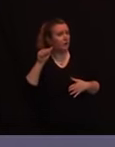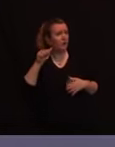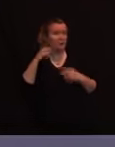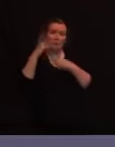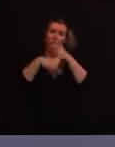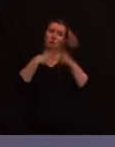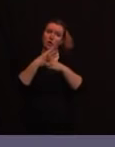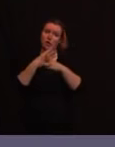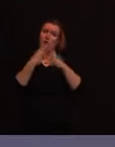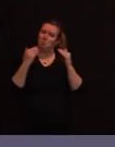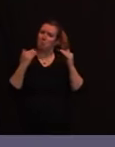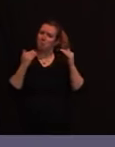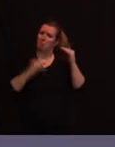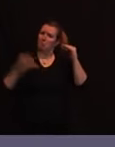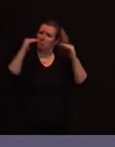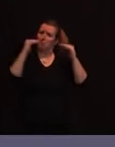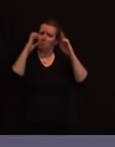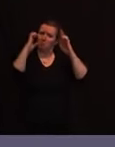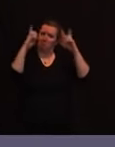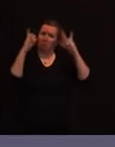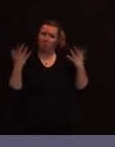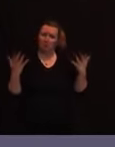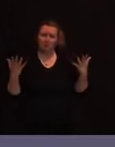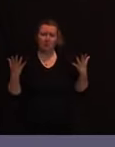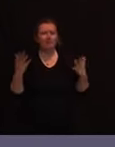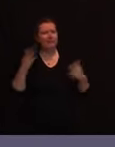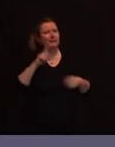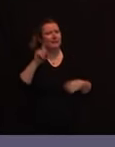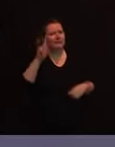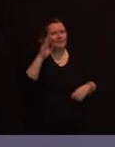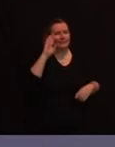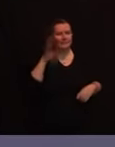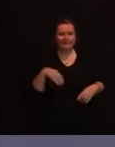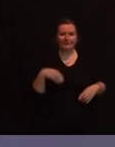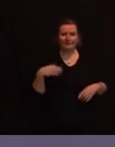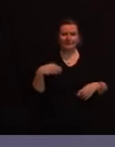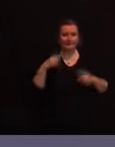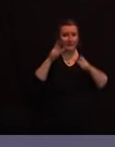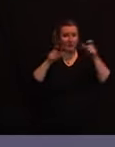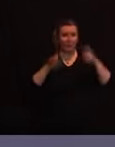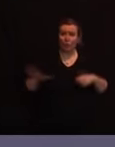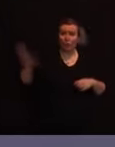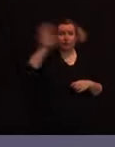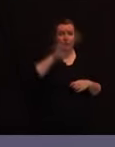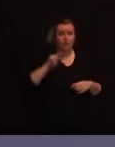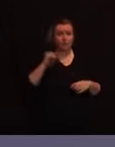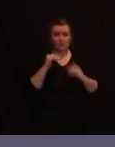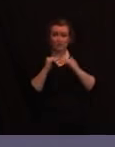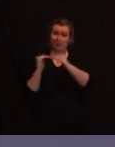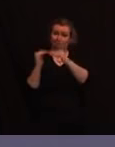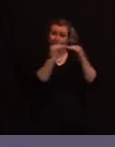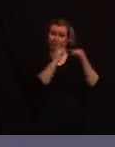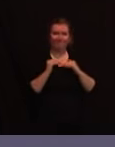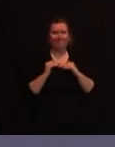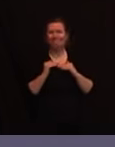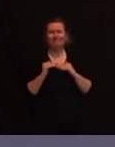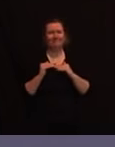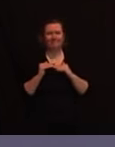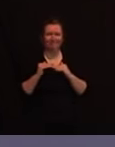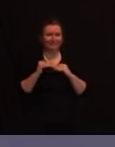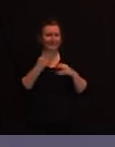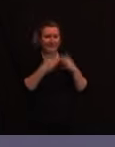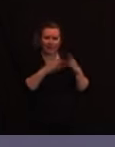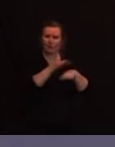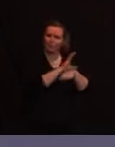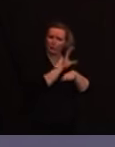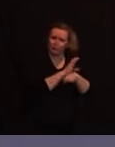you go into that also with an unevenness about this. Access to devices, your best, most reliable hot meal of the